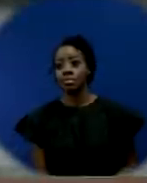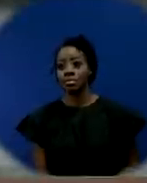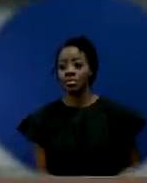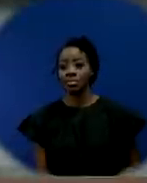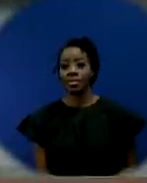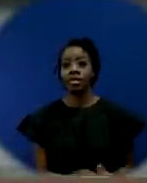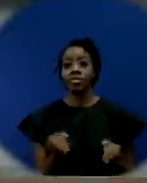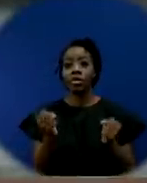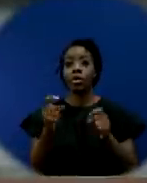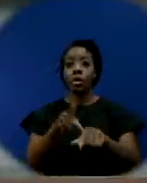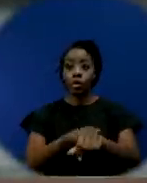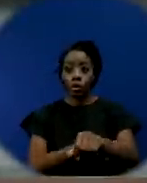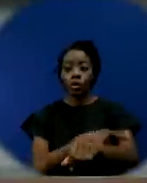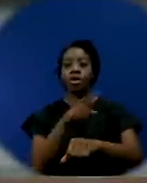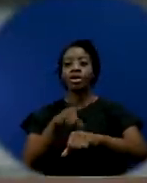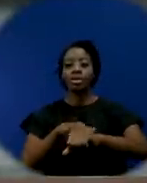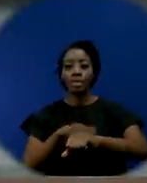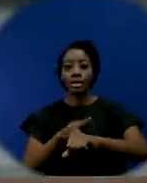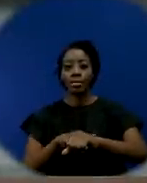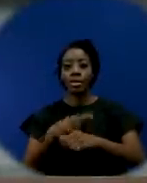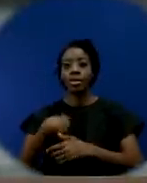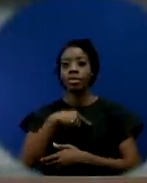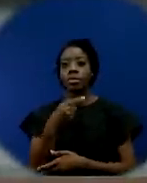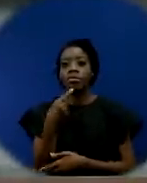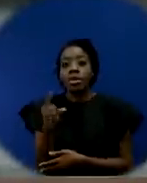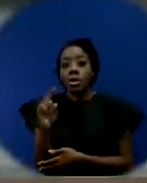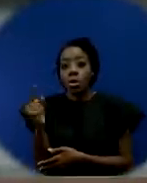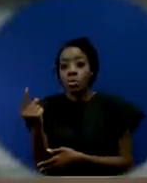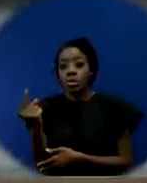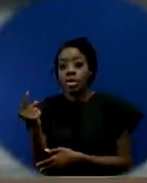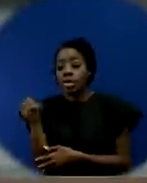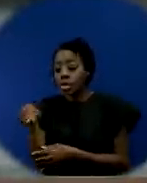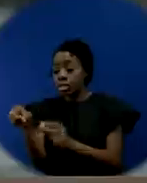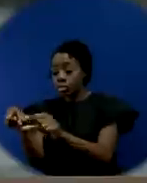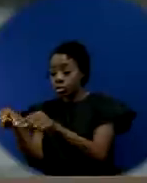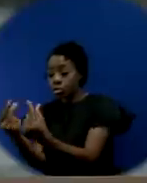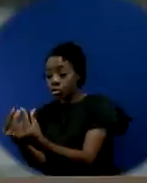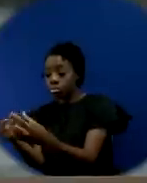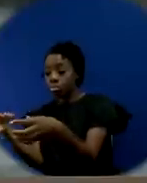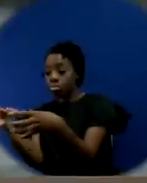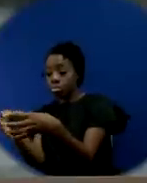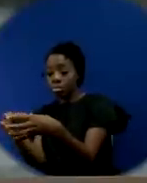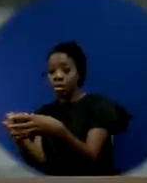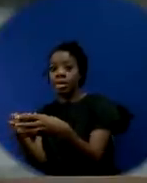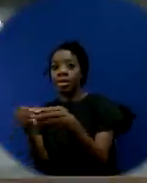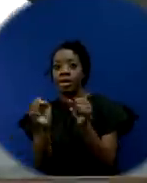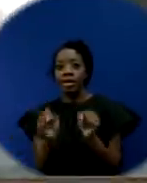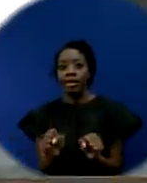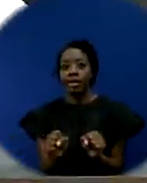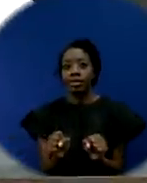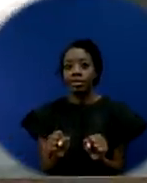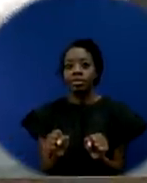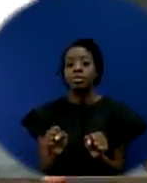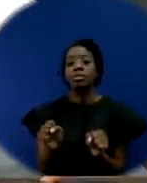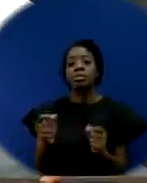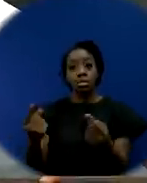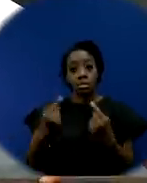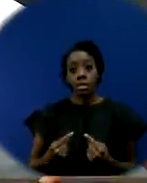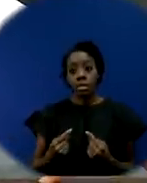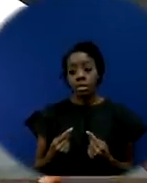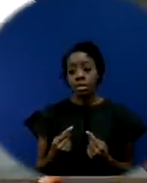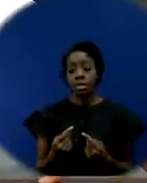Far too long, we've said only these folk are permitted, and these